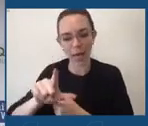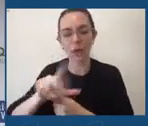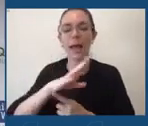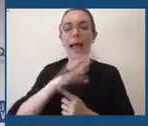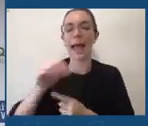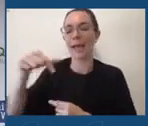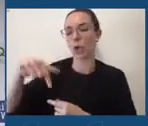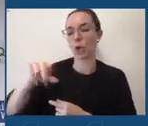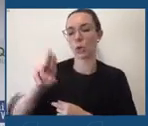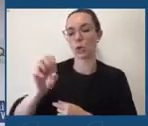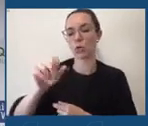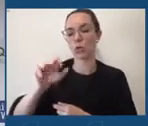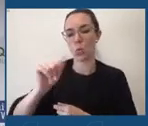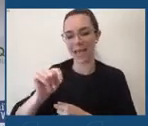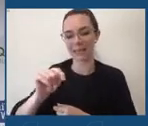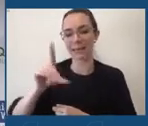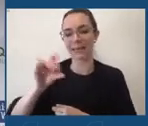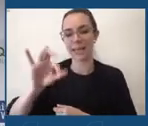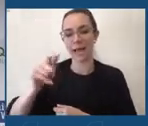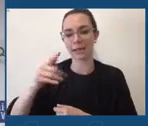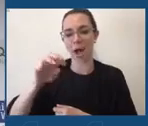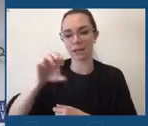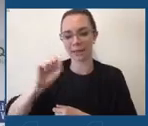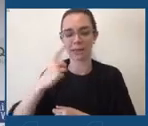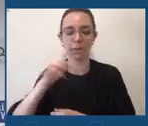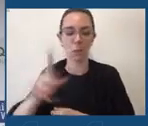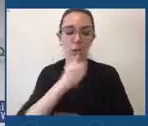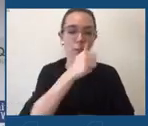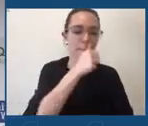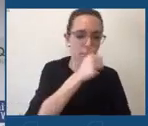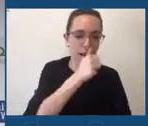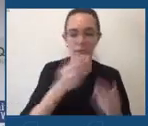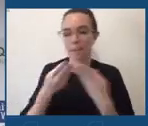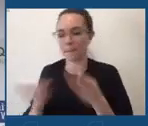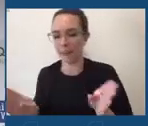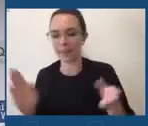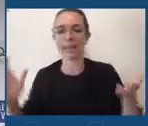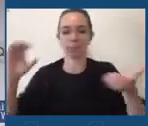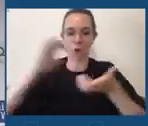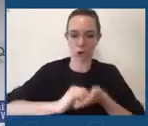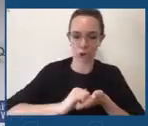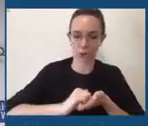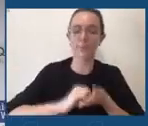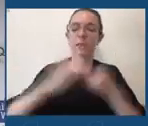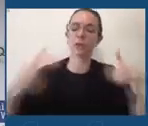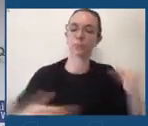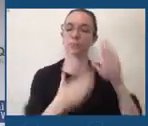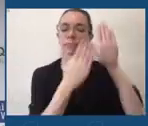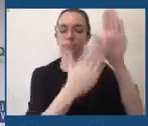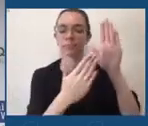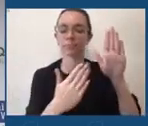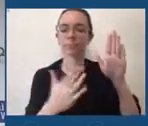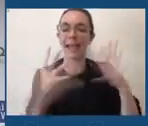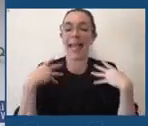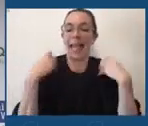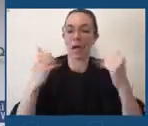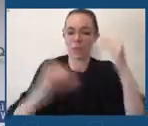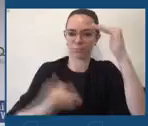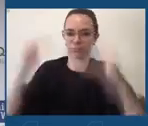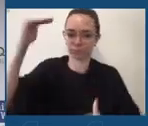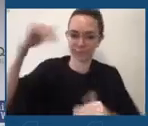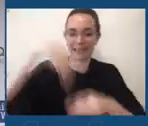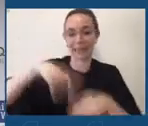for your public-private partnership to address health disparities in Black communities. And I have to end by